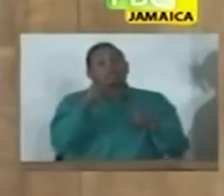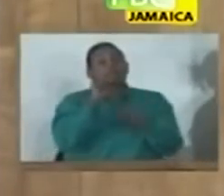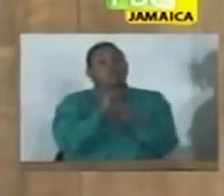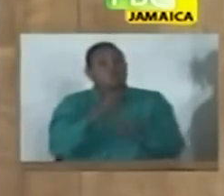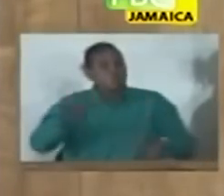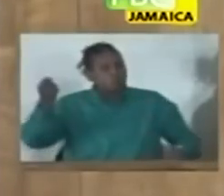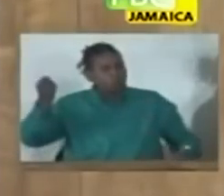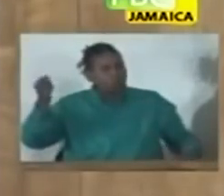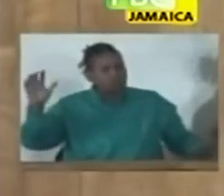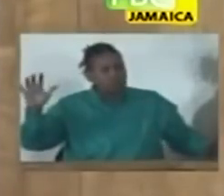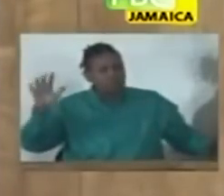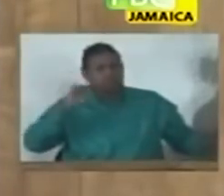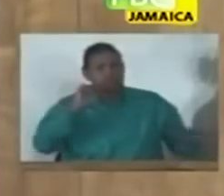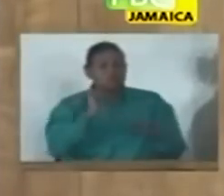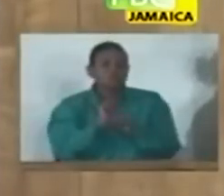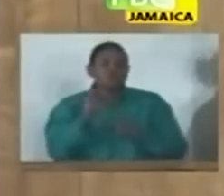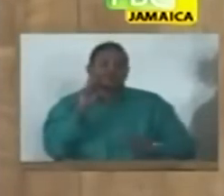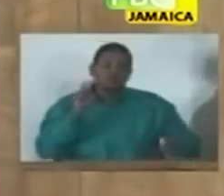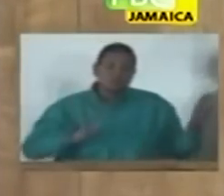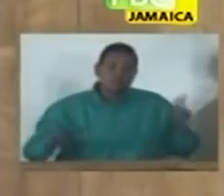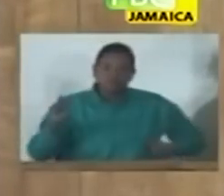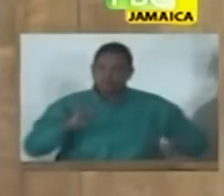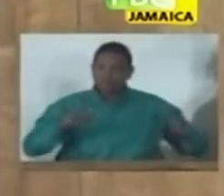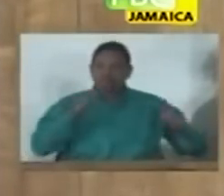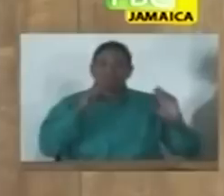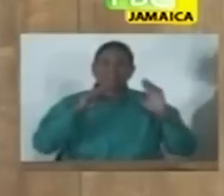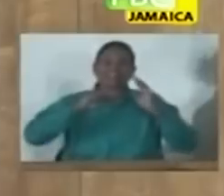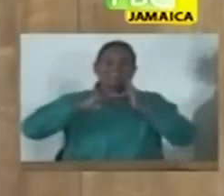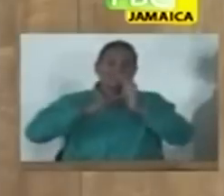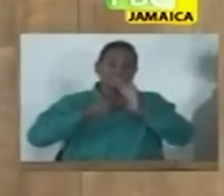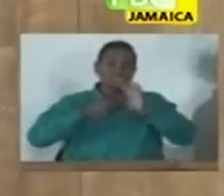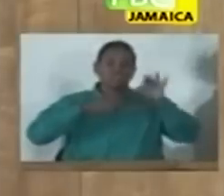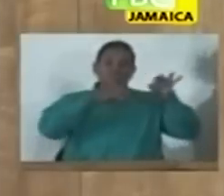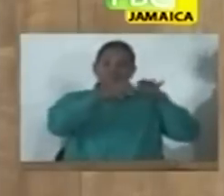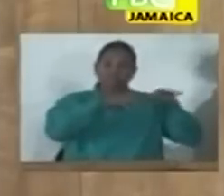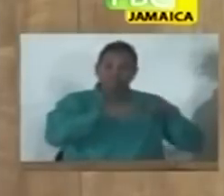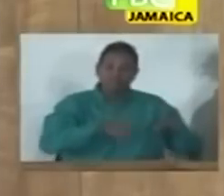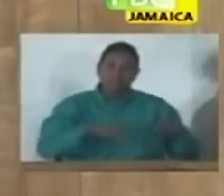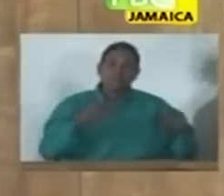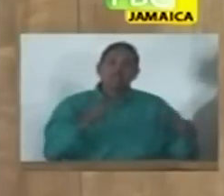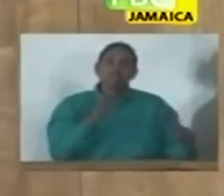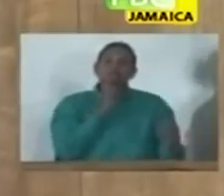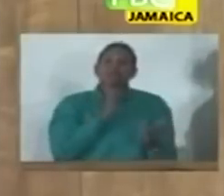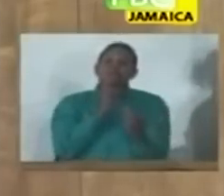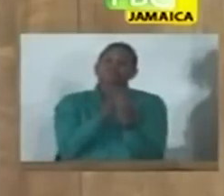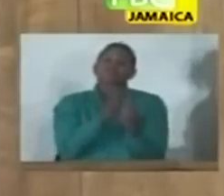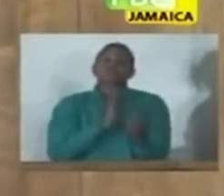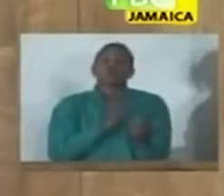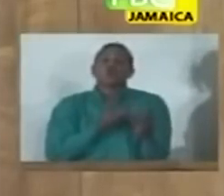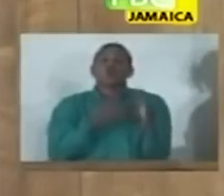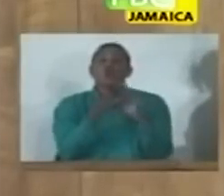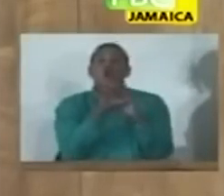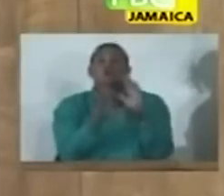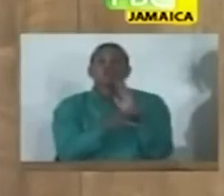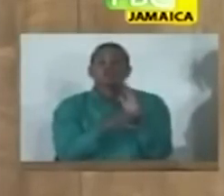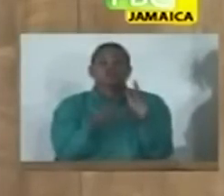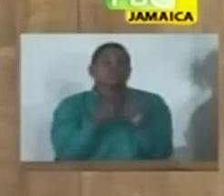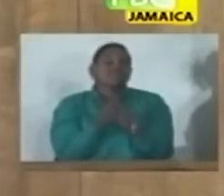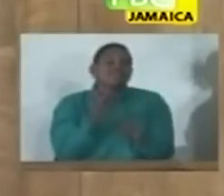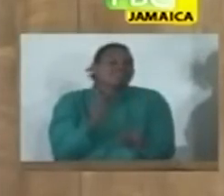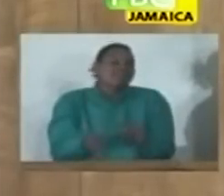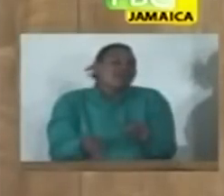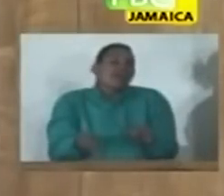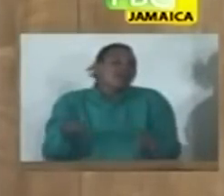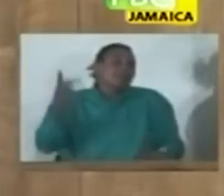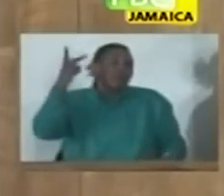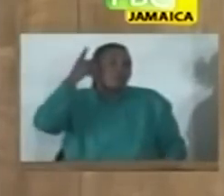we get a definition that fits our Constitution. It cannot be that the